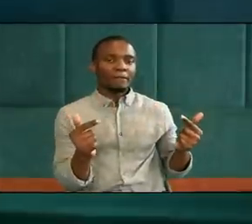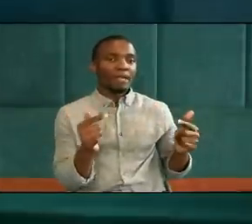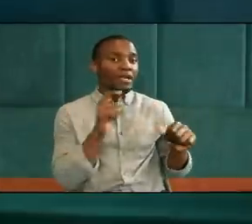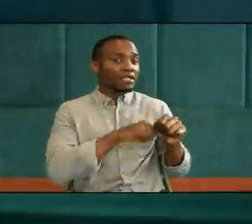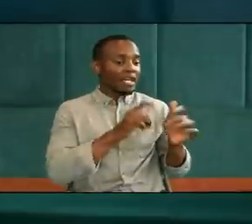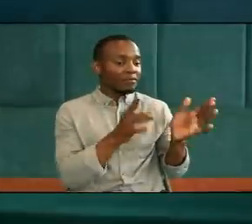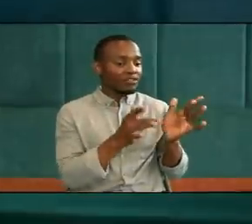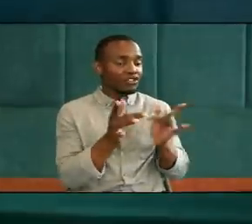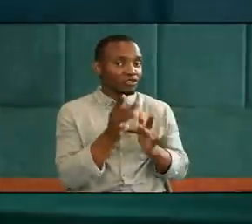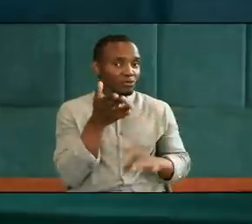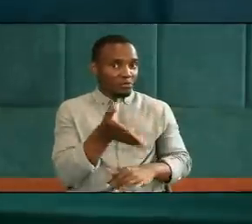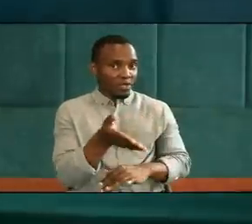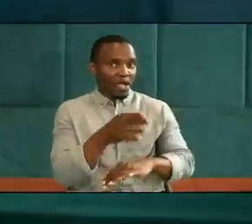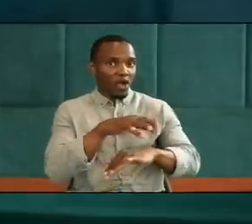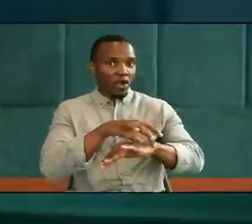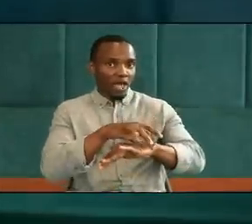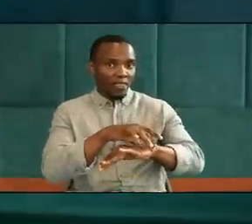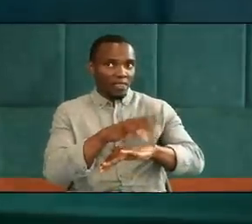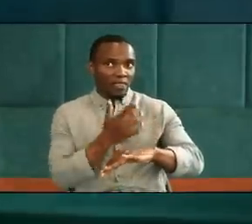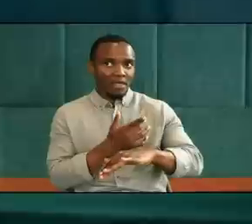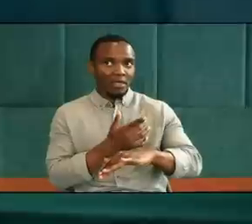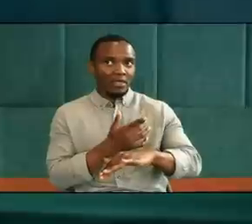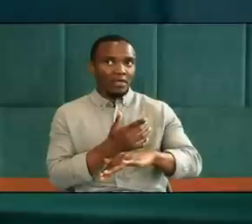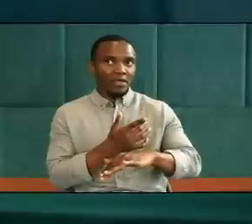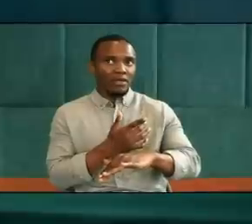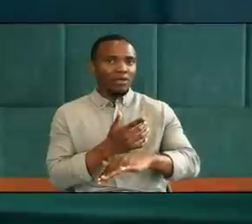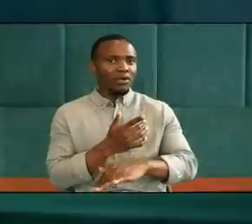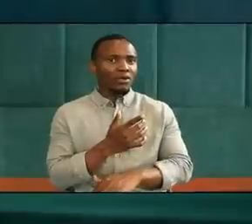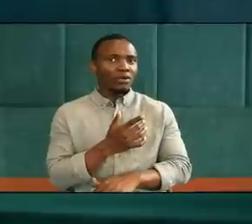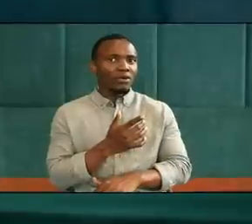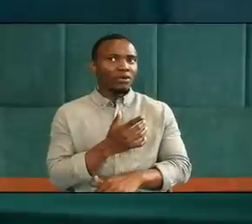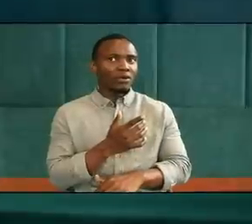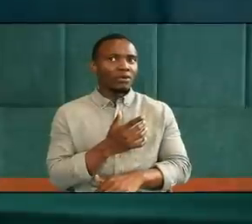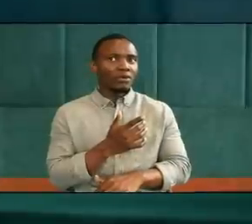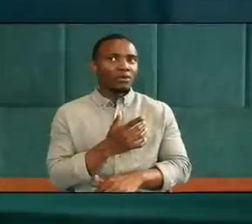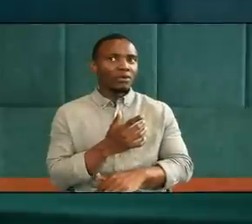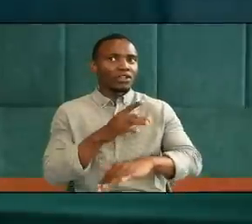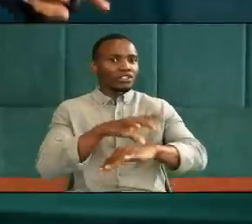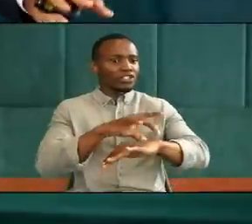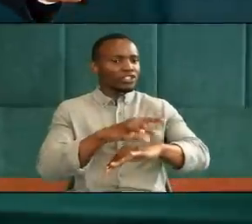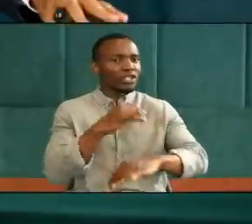when Jesus came here, who is supposed to be the head